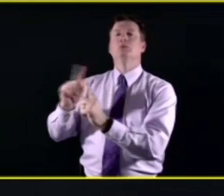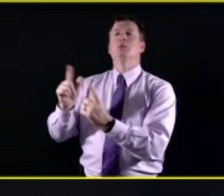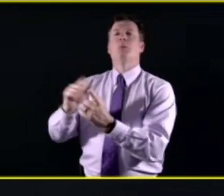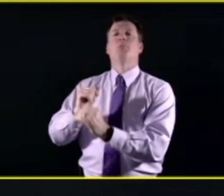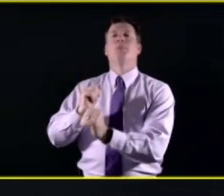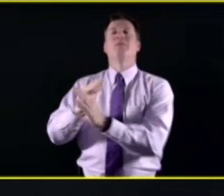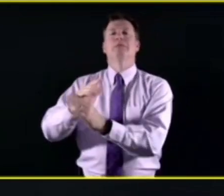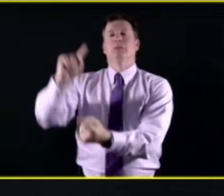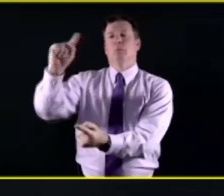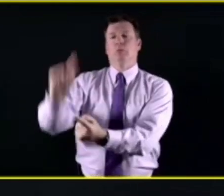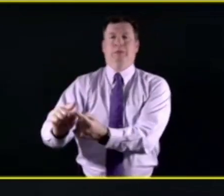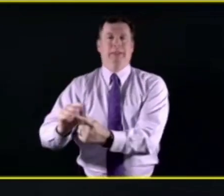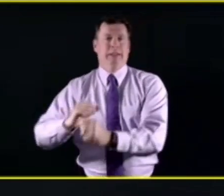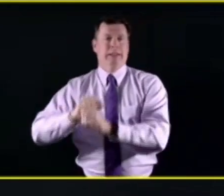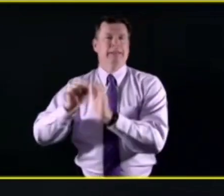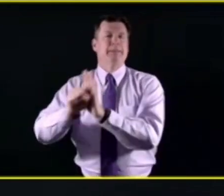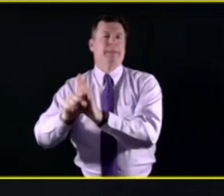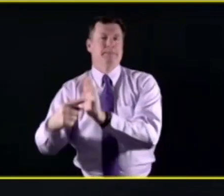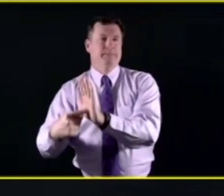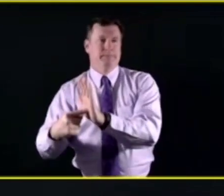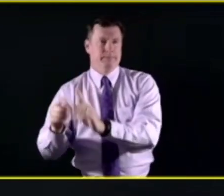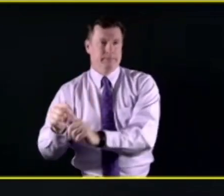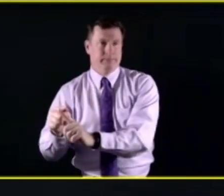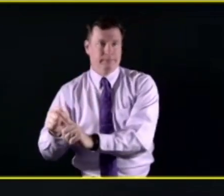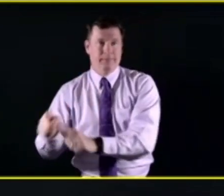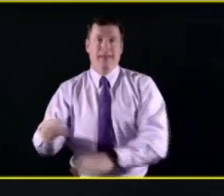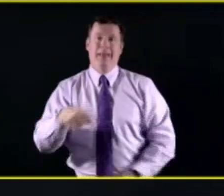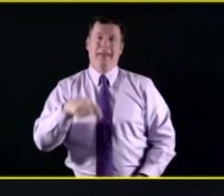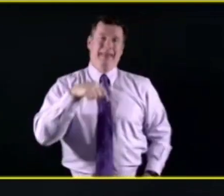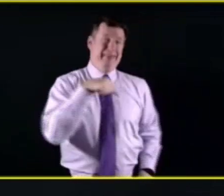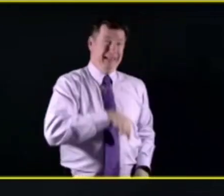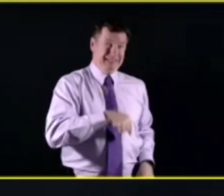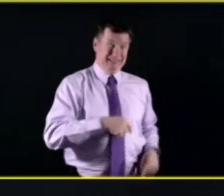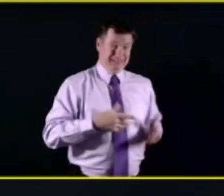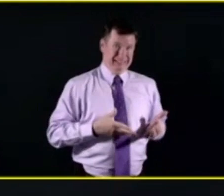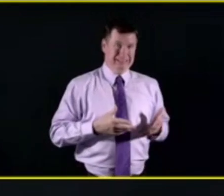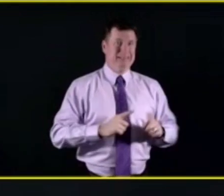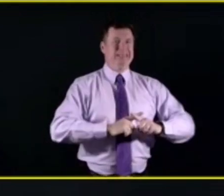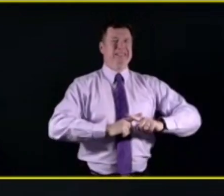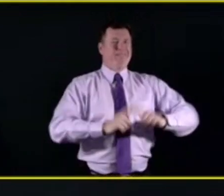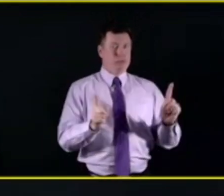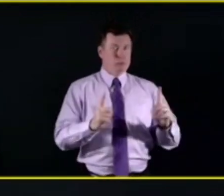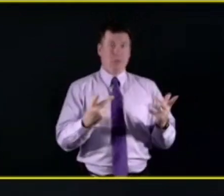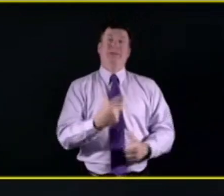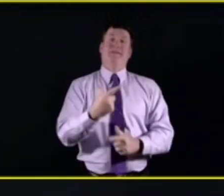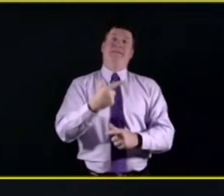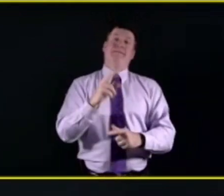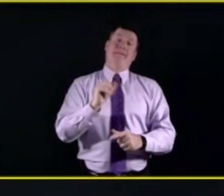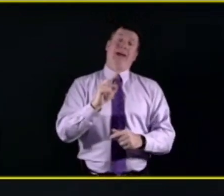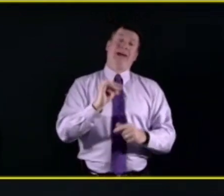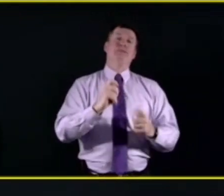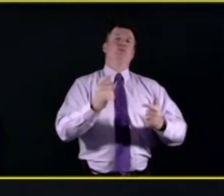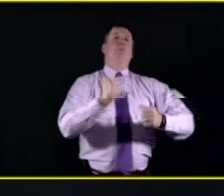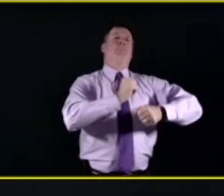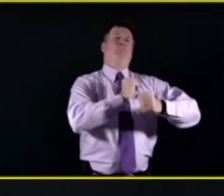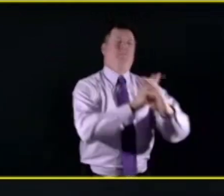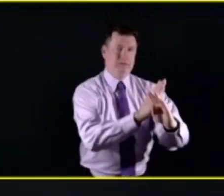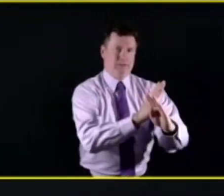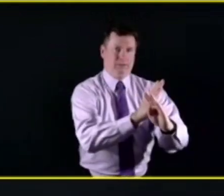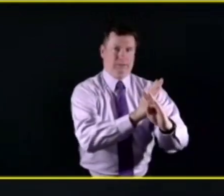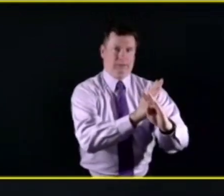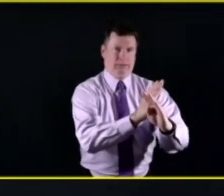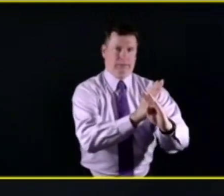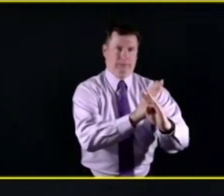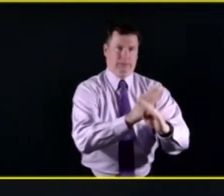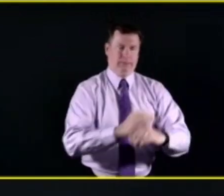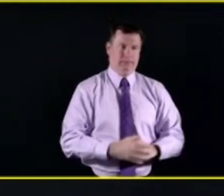So my question is, what is this going to look like for someone who does volunteer to be part of the clinical trial?